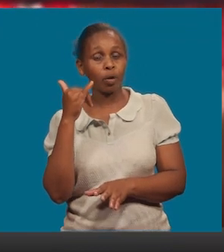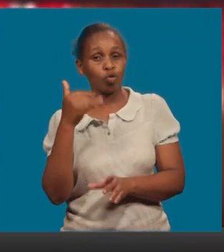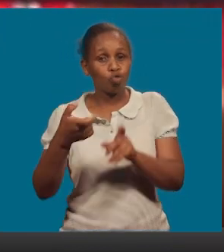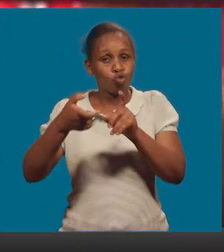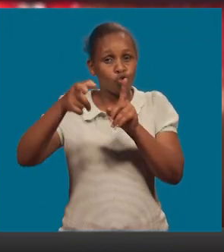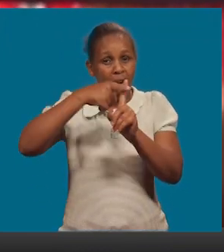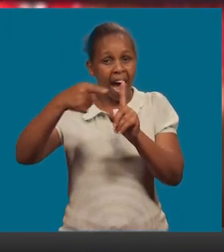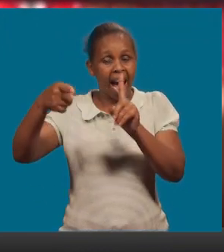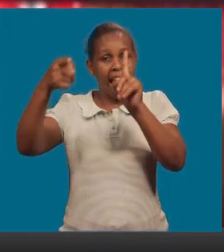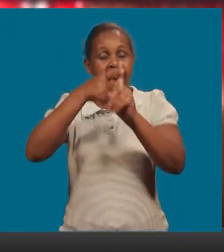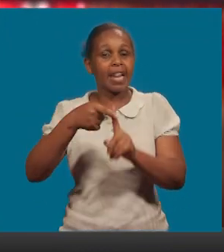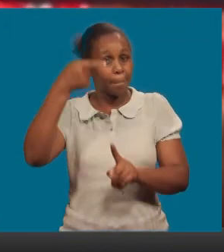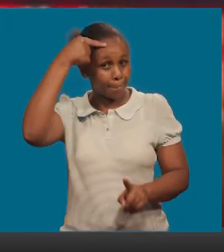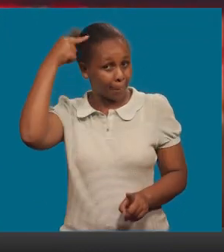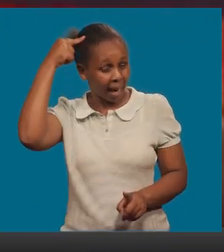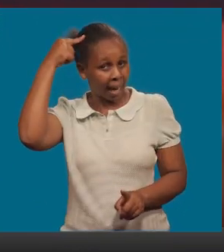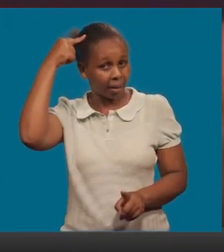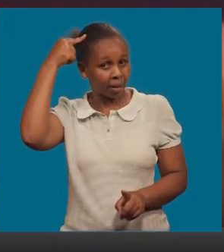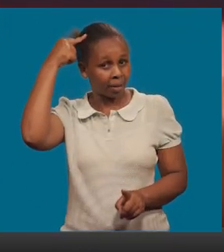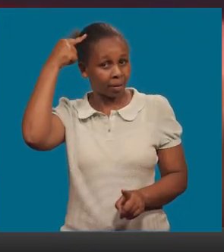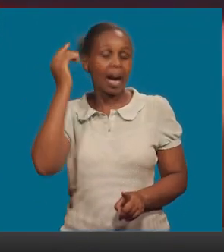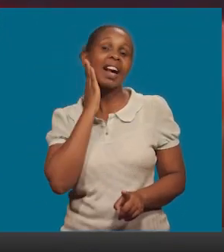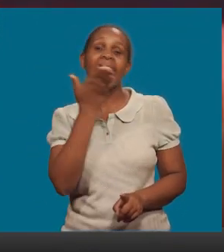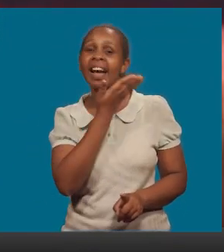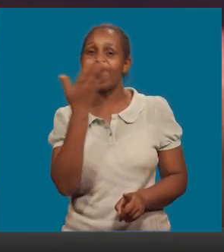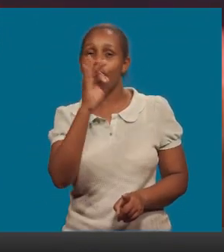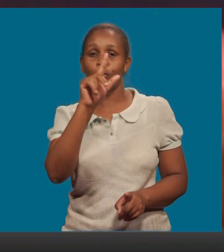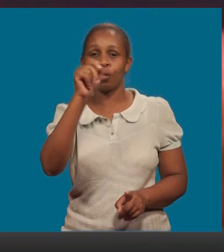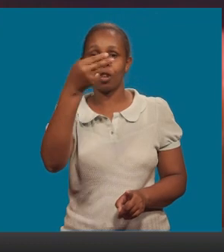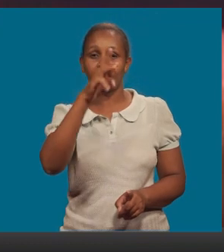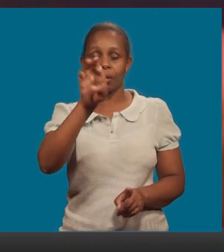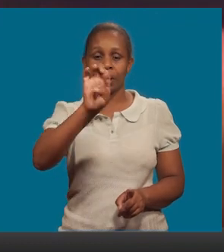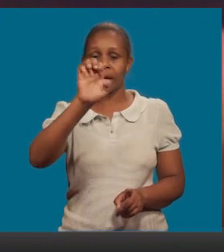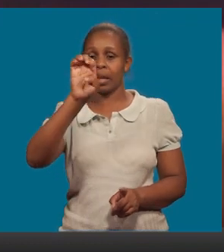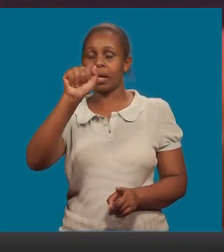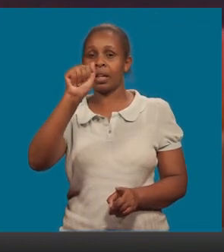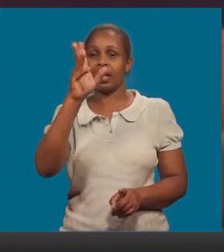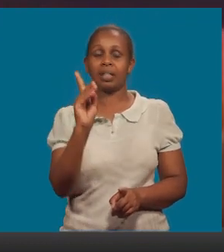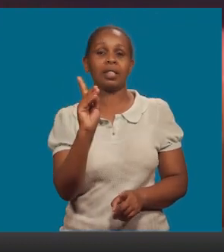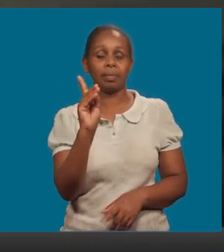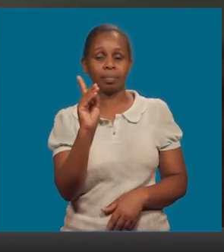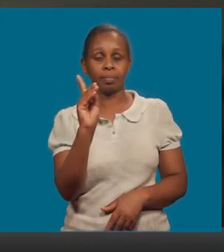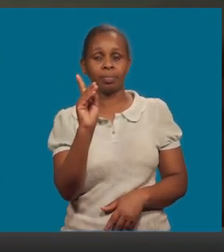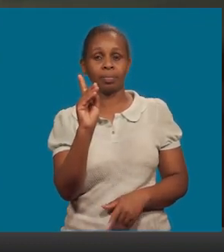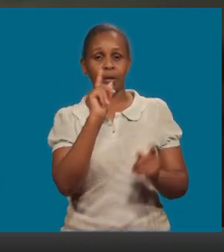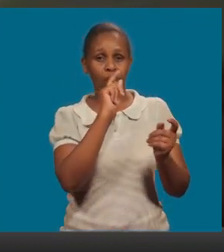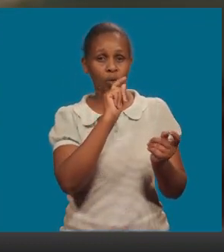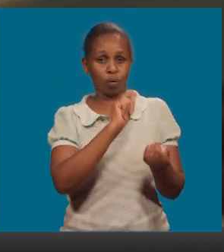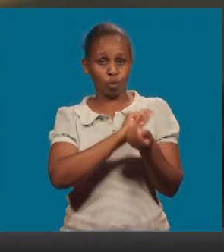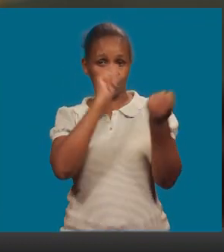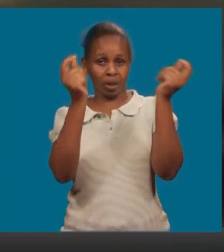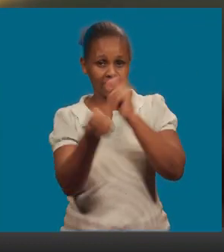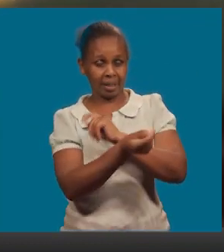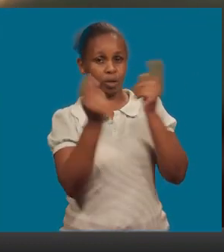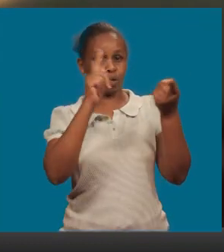black color of thread. You can see. And those are the colors of thread. So we translate